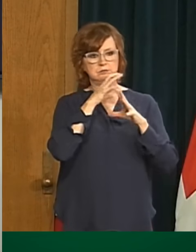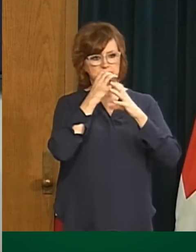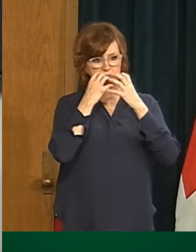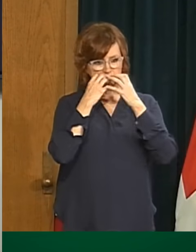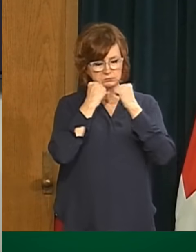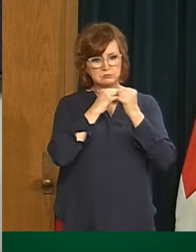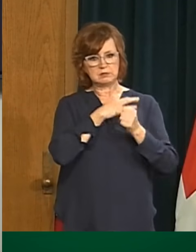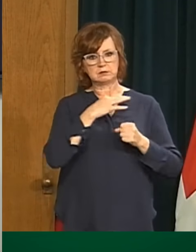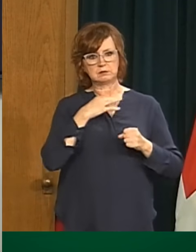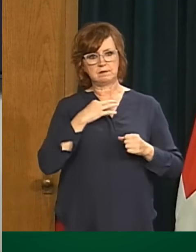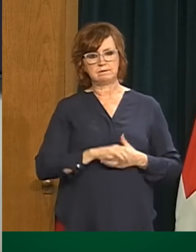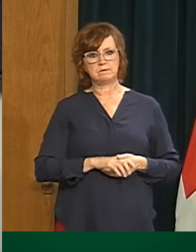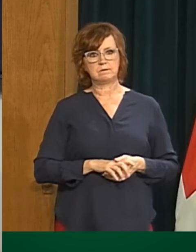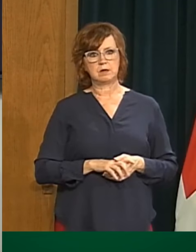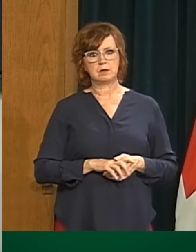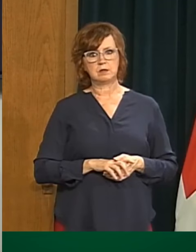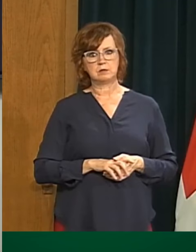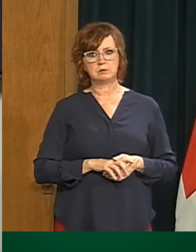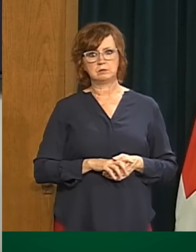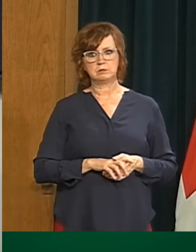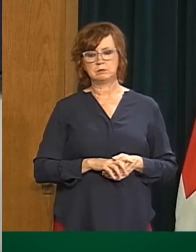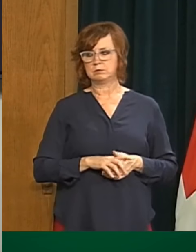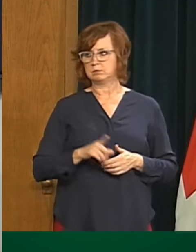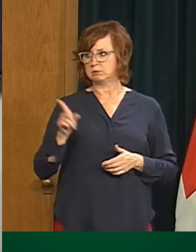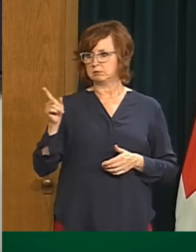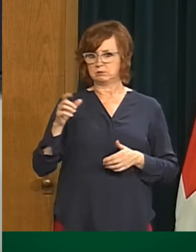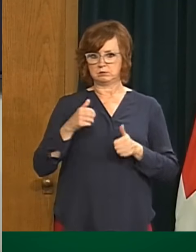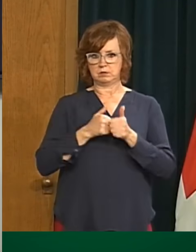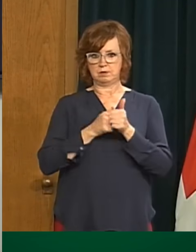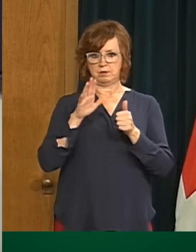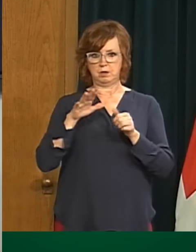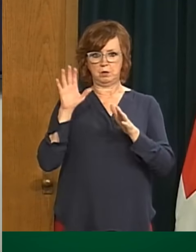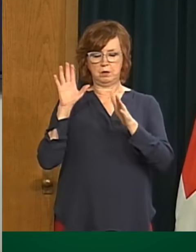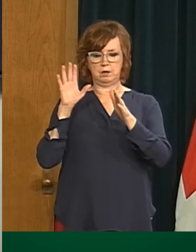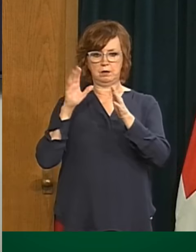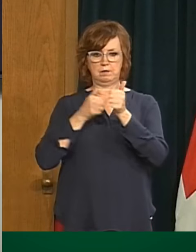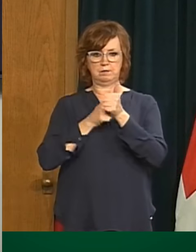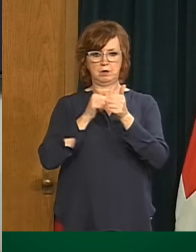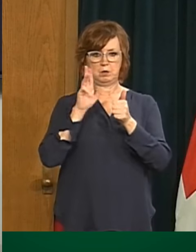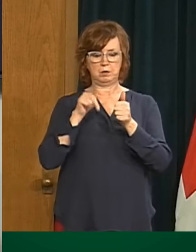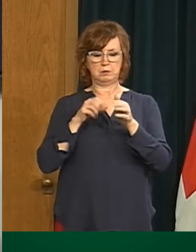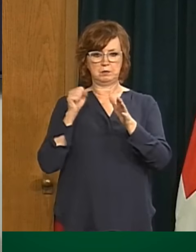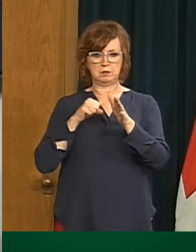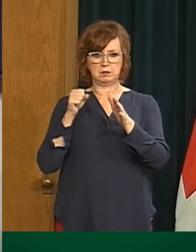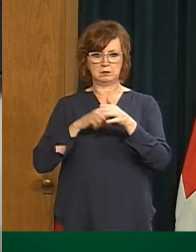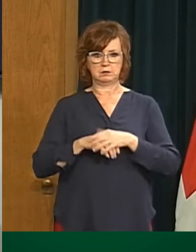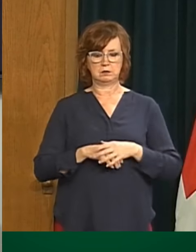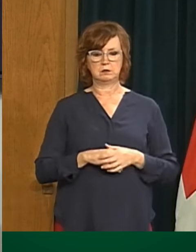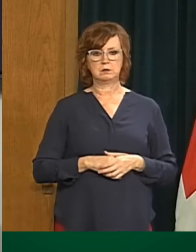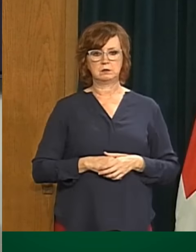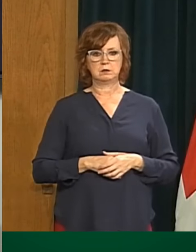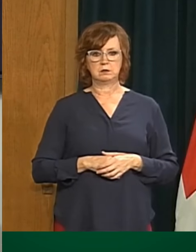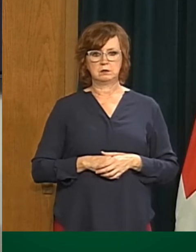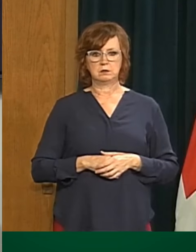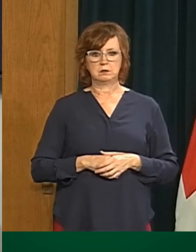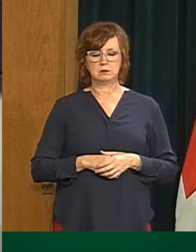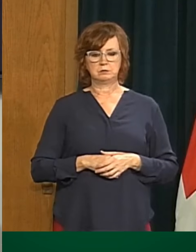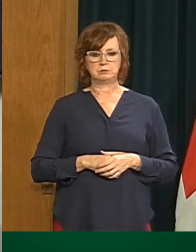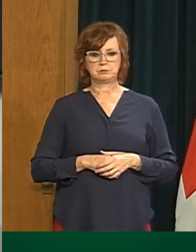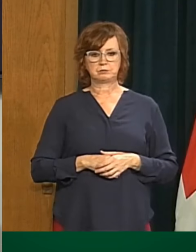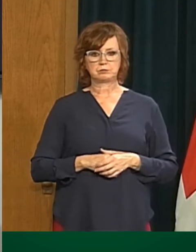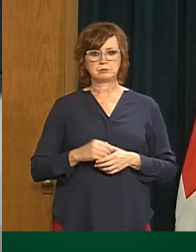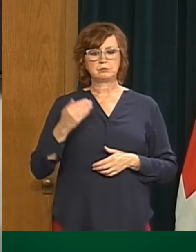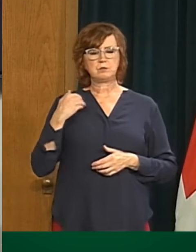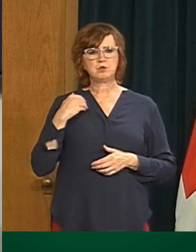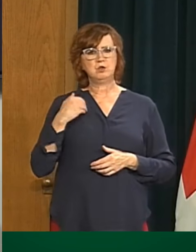the long term. You have a follow-up, Steph? Yeah, this is about the 19 mobile units.